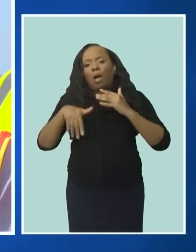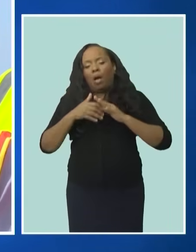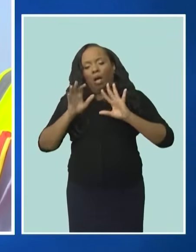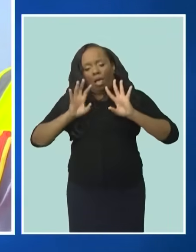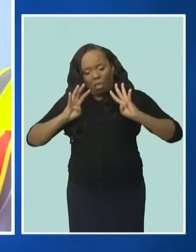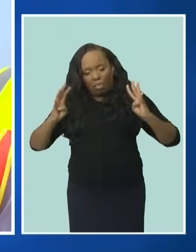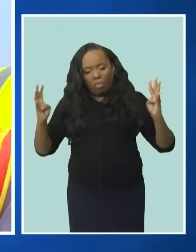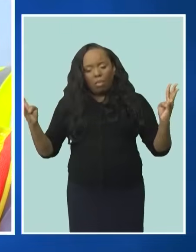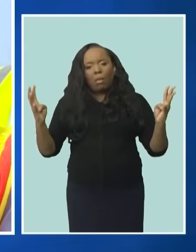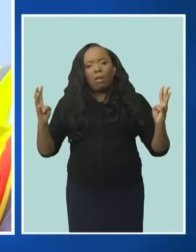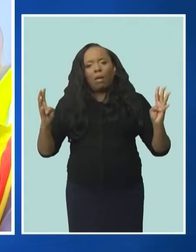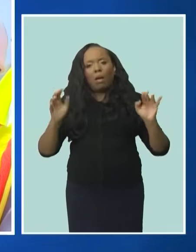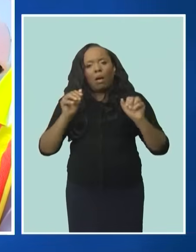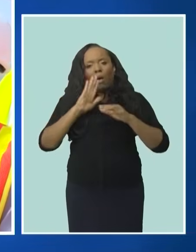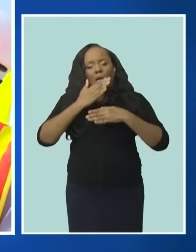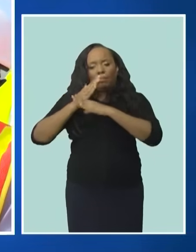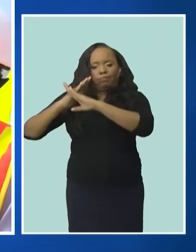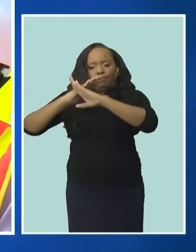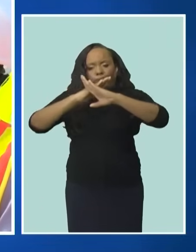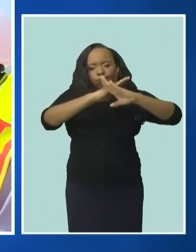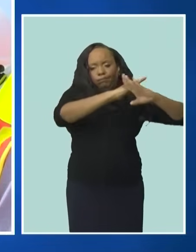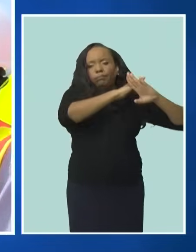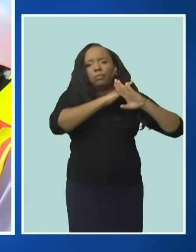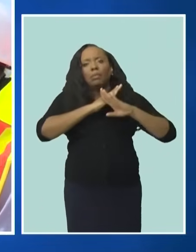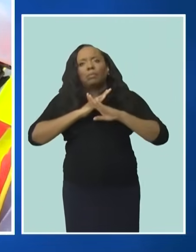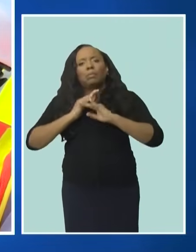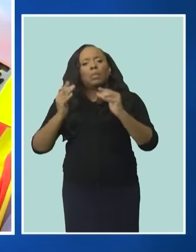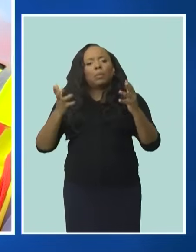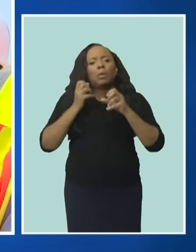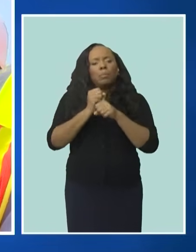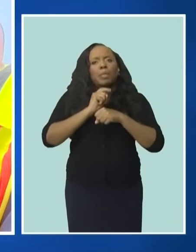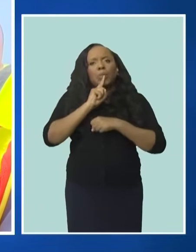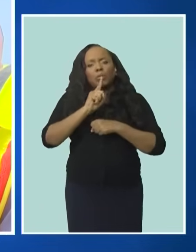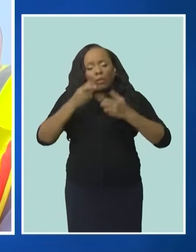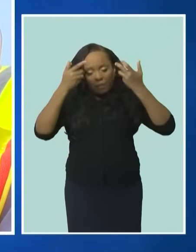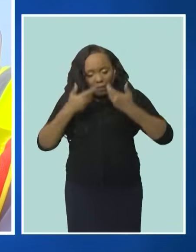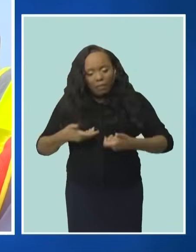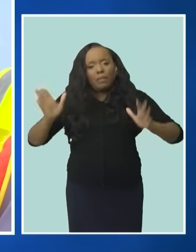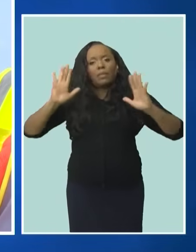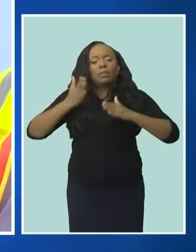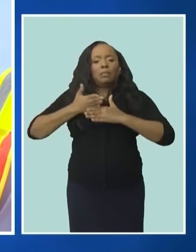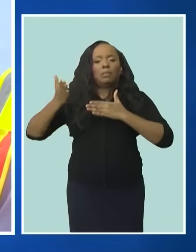that you see here going out completed for the end of August.